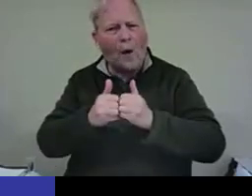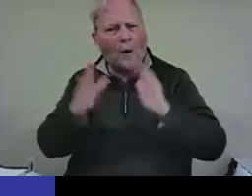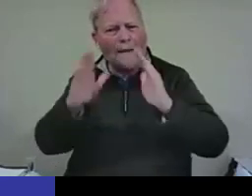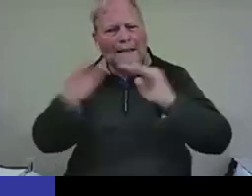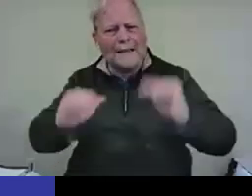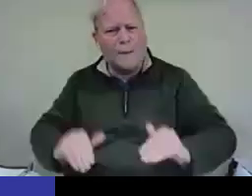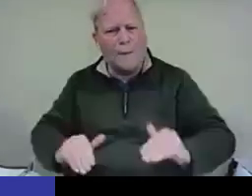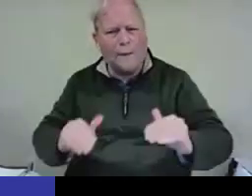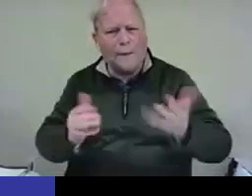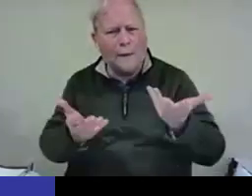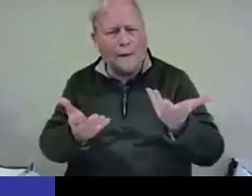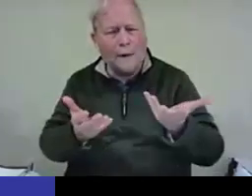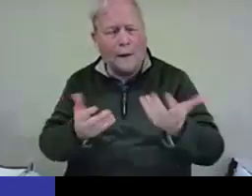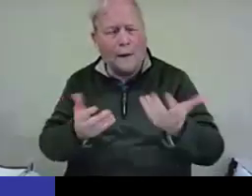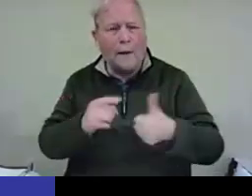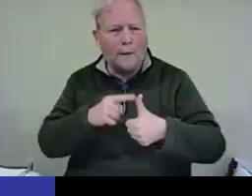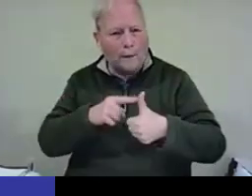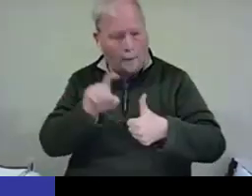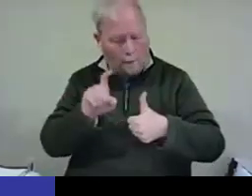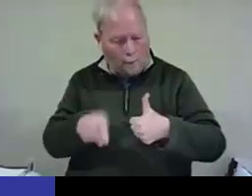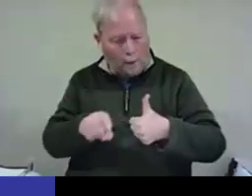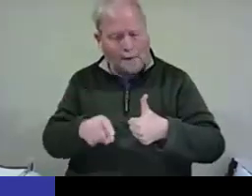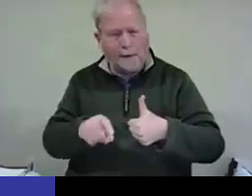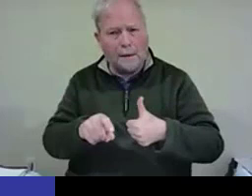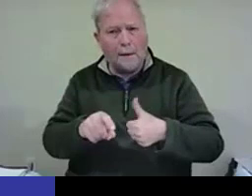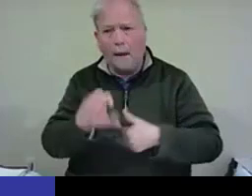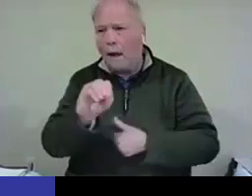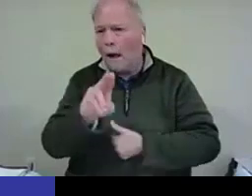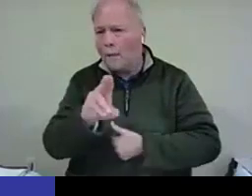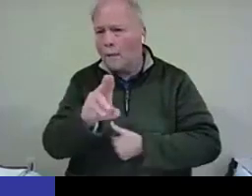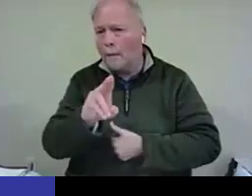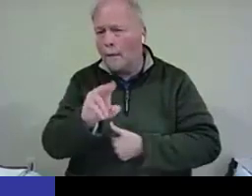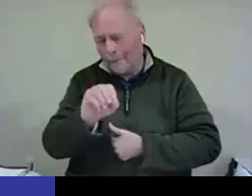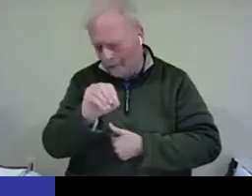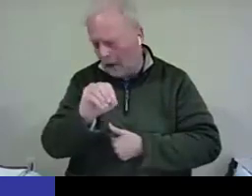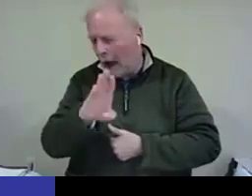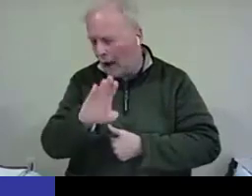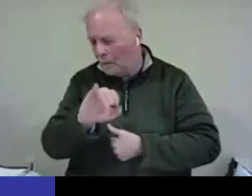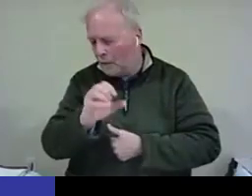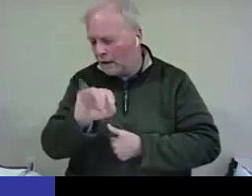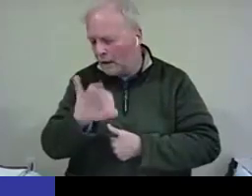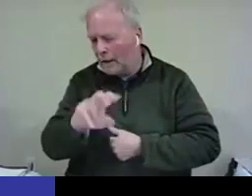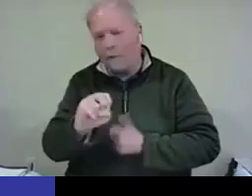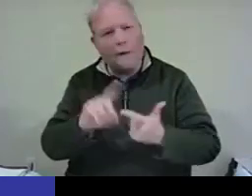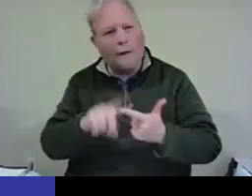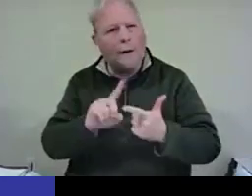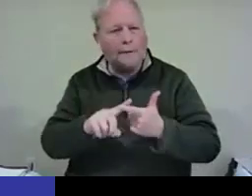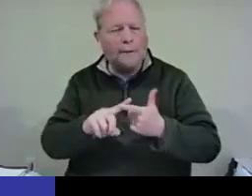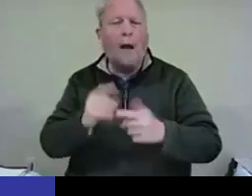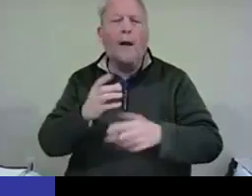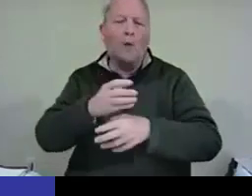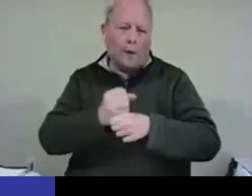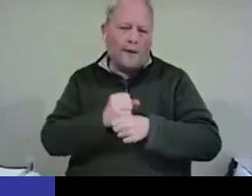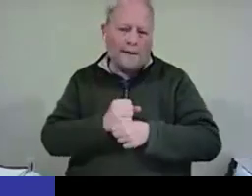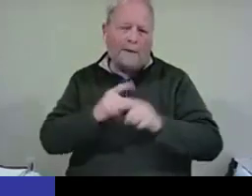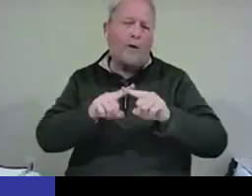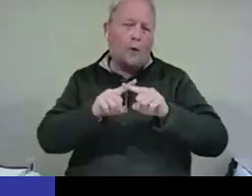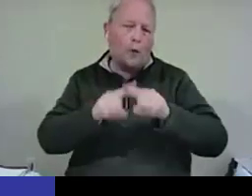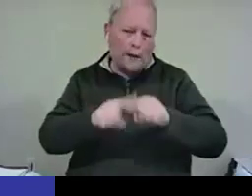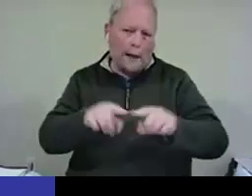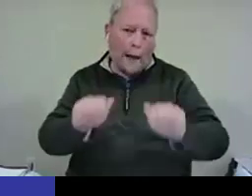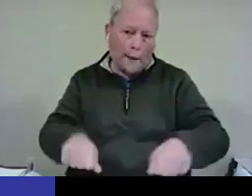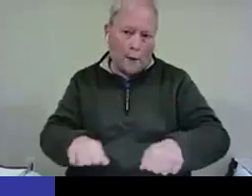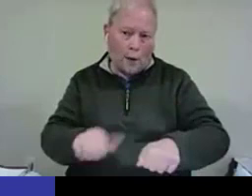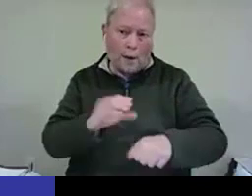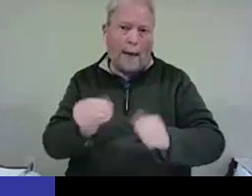to be objective and obtain reliable and valid results. So there's no specific chart or form. This is going to be an individualized thing